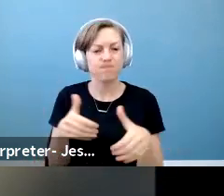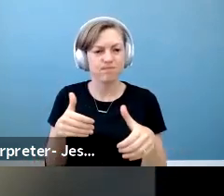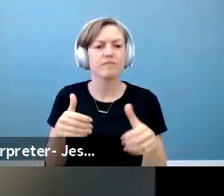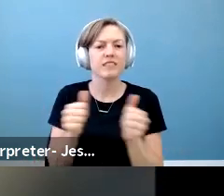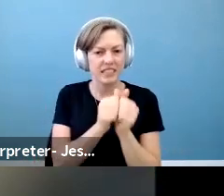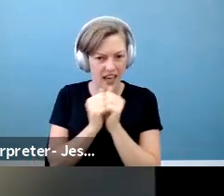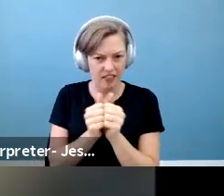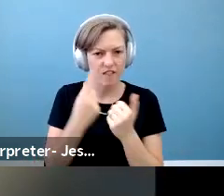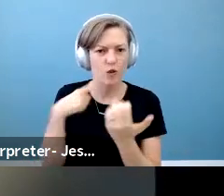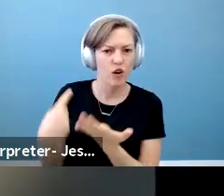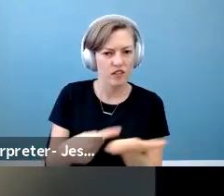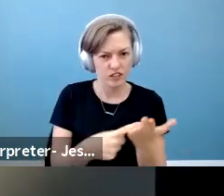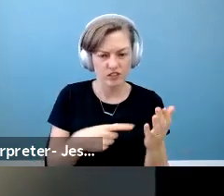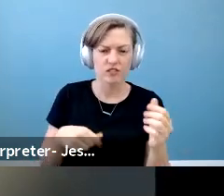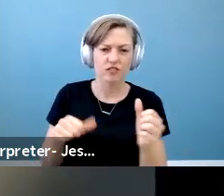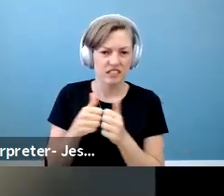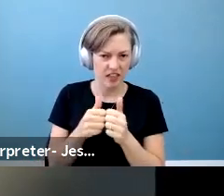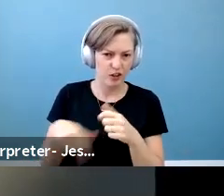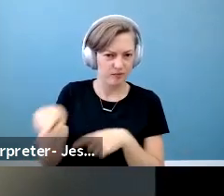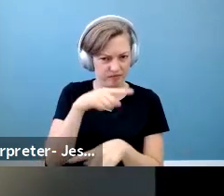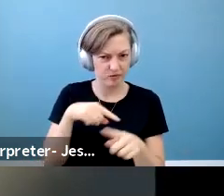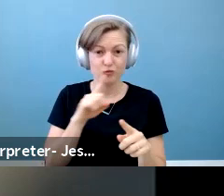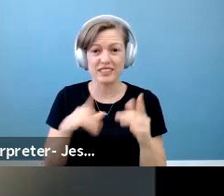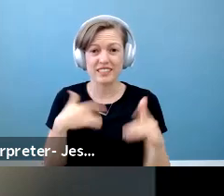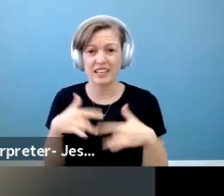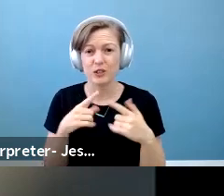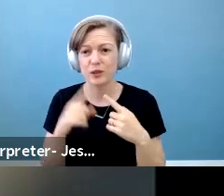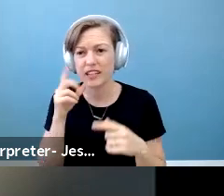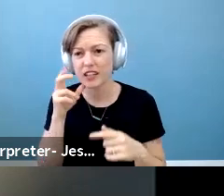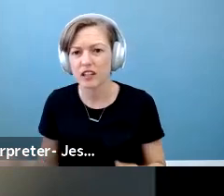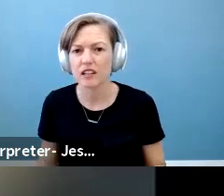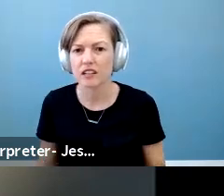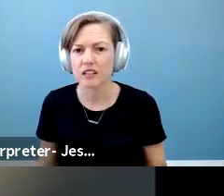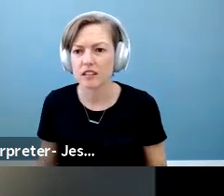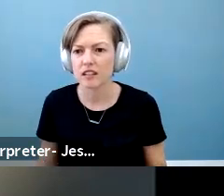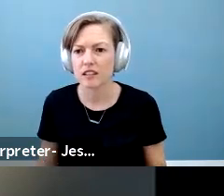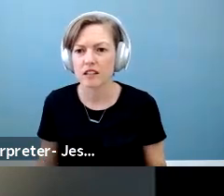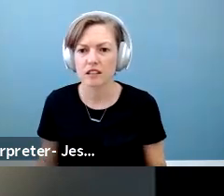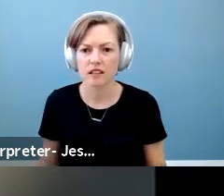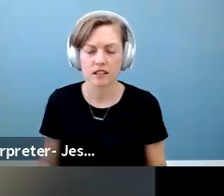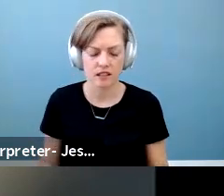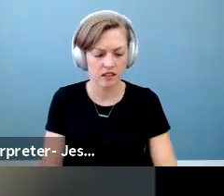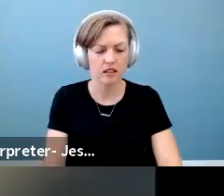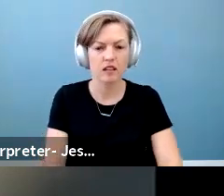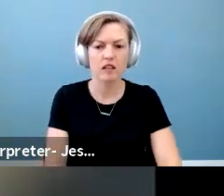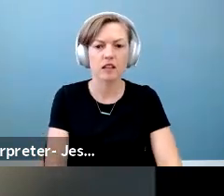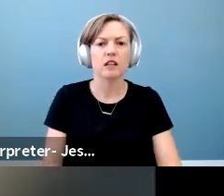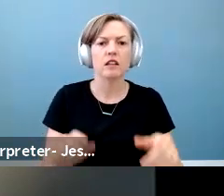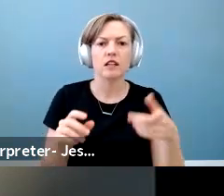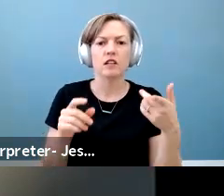for a conversation among themselves, which I'm very excited to hear. So let us begin with Judy Dow,